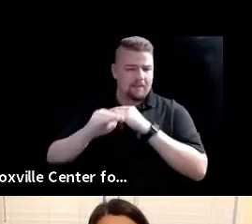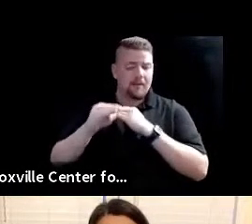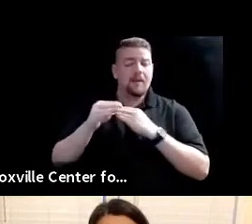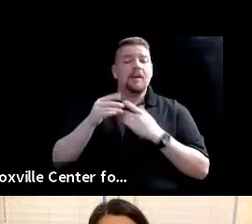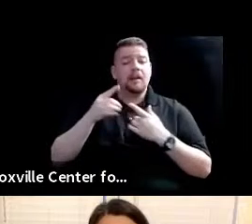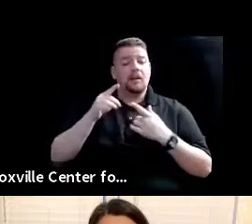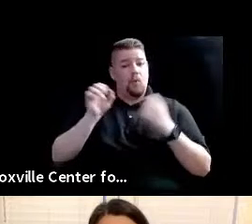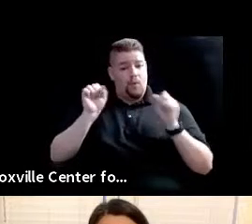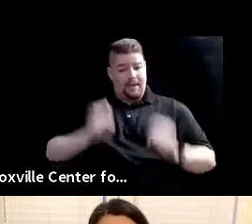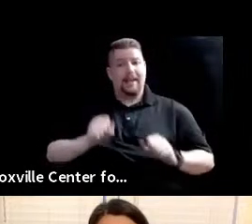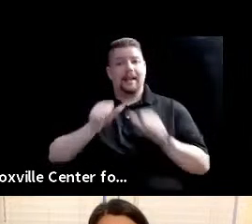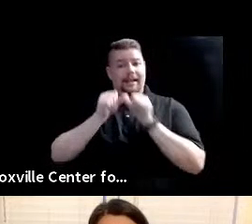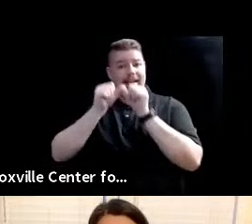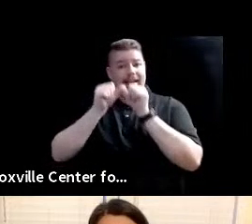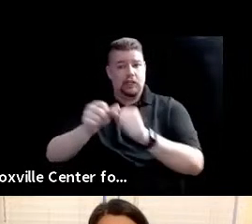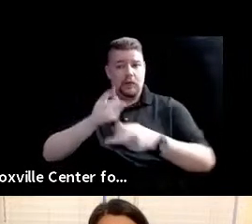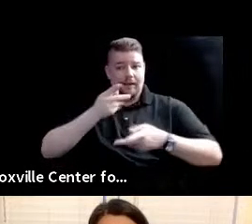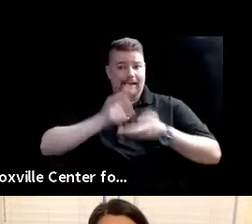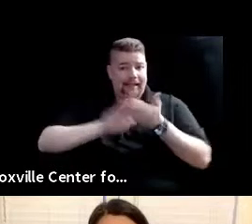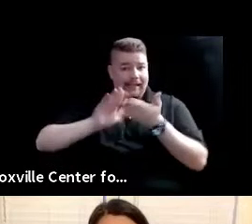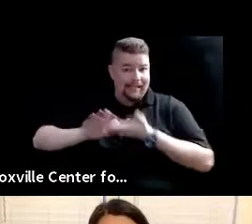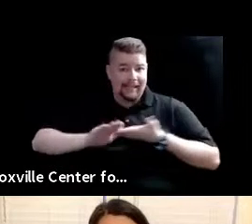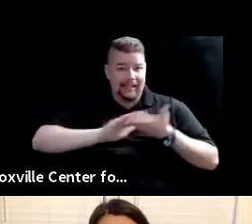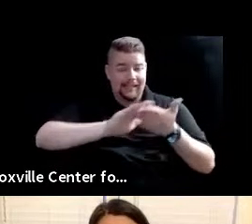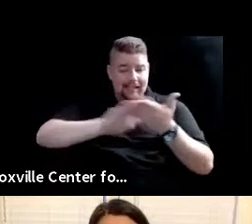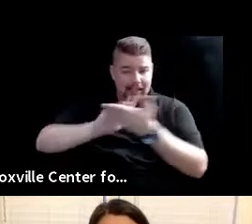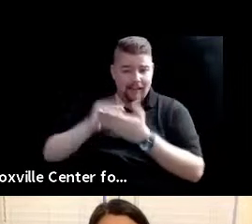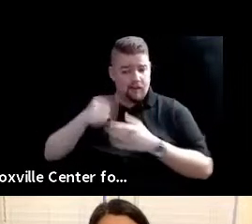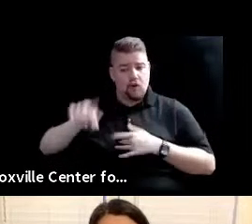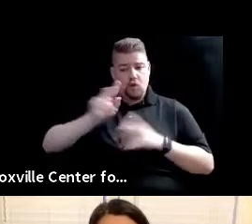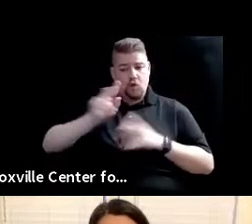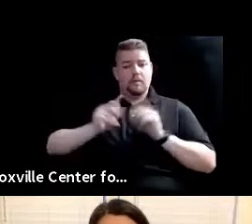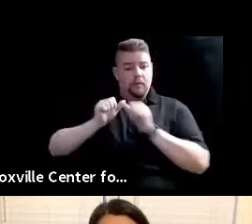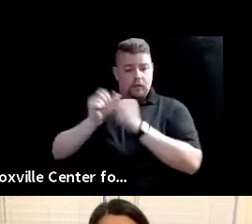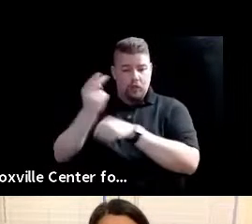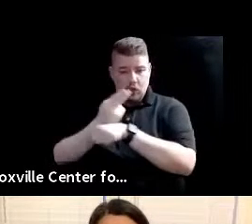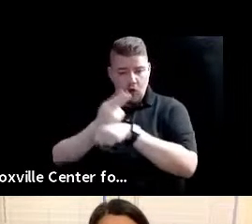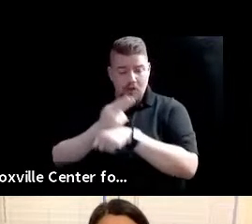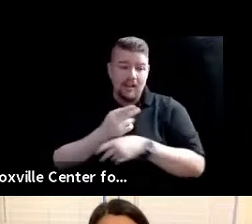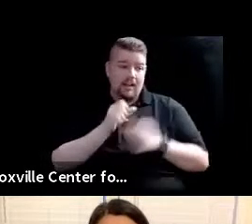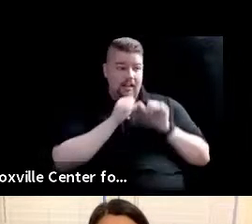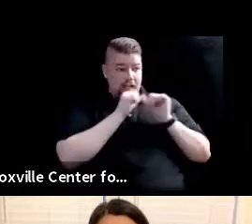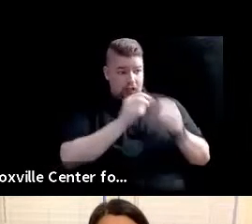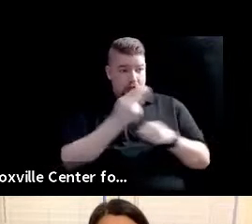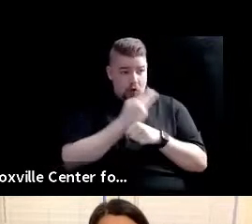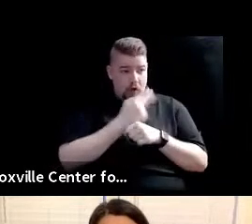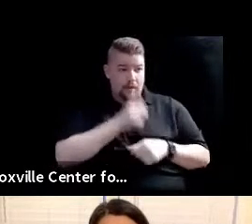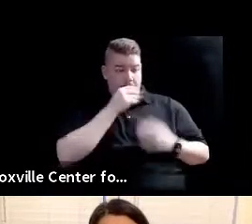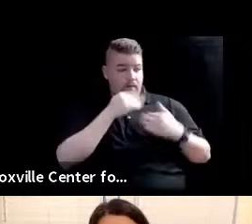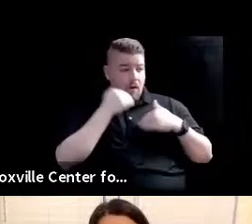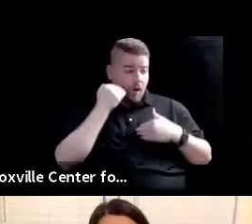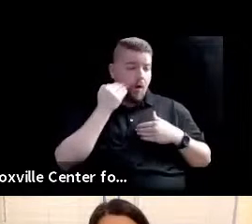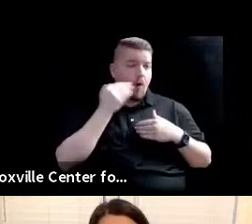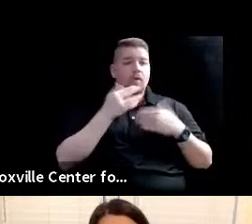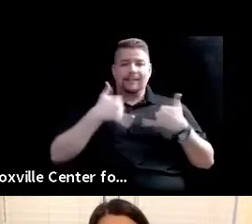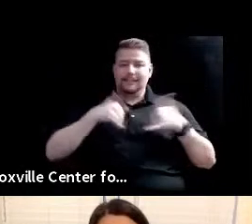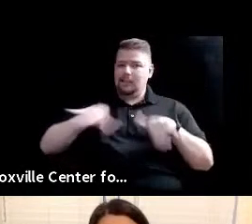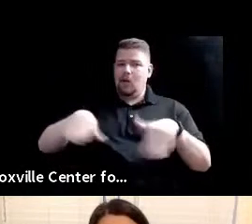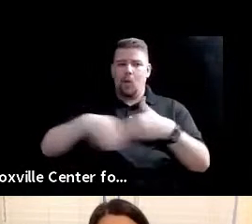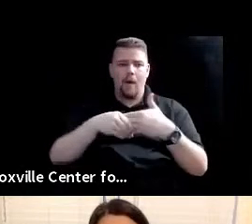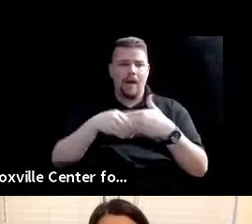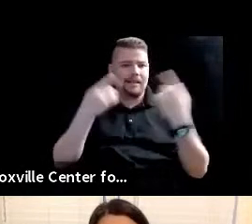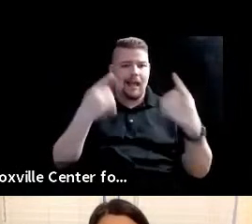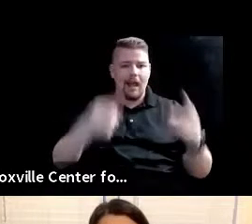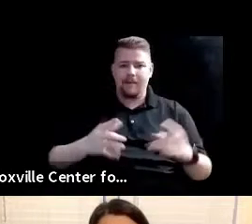to maintain cleanliness for all these people, that they are going to continue to do it in their private homes. There are still weddings in this town going on that are